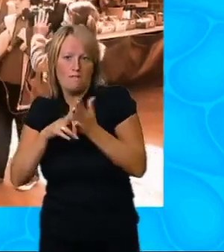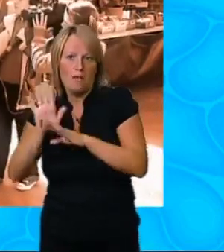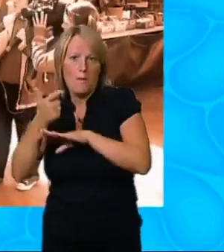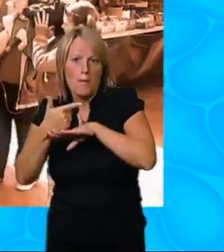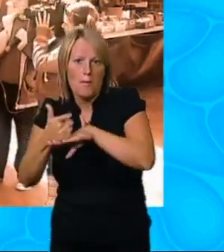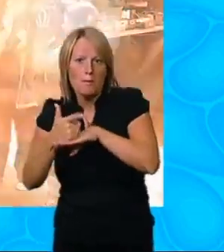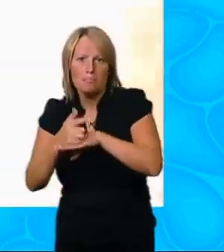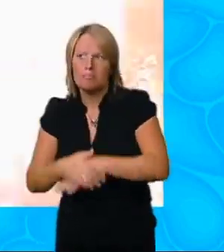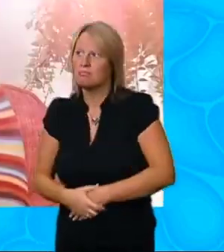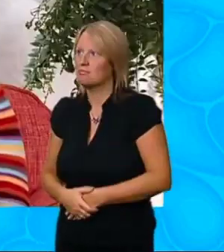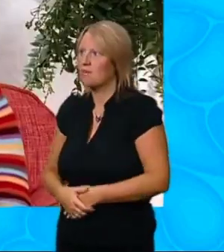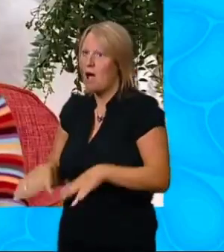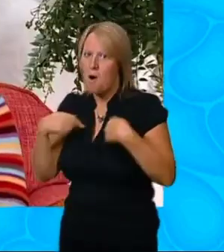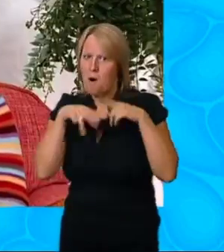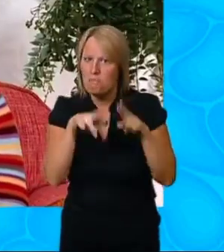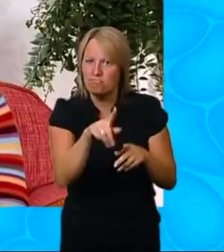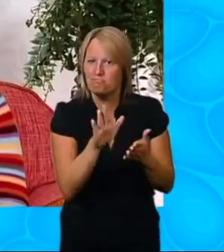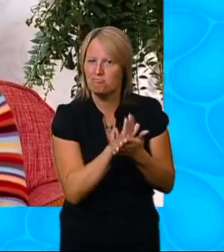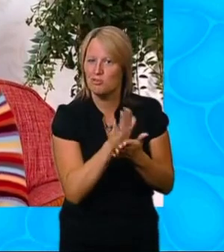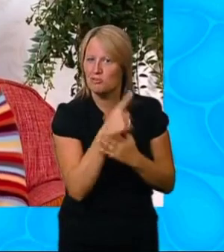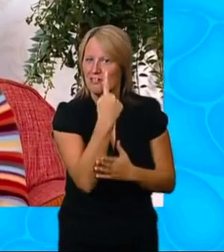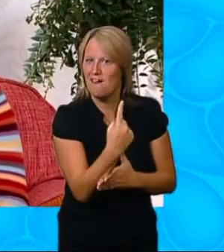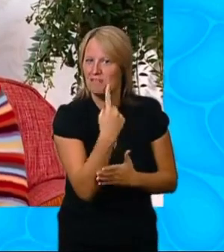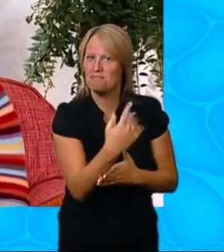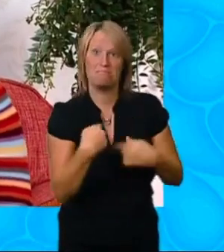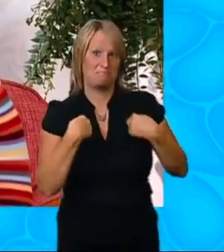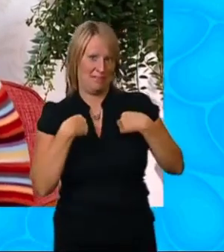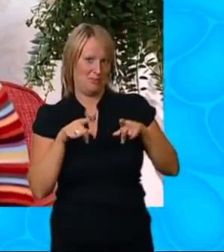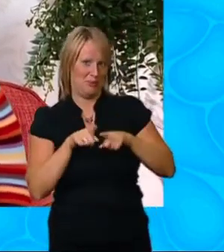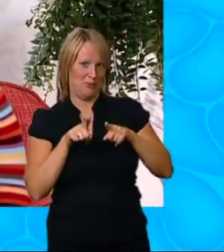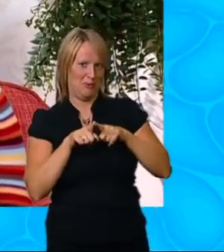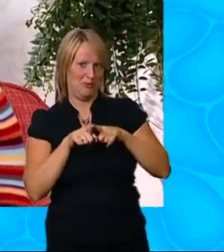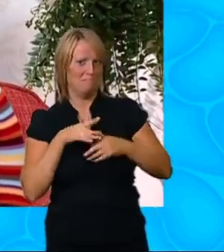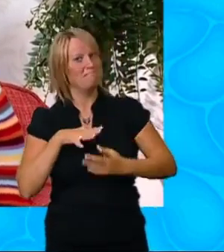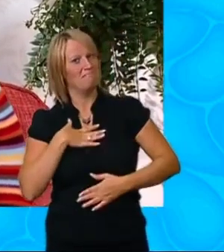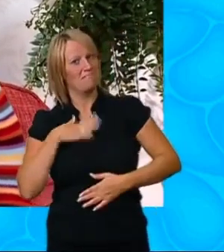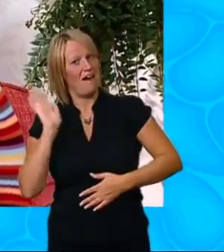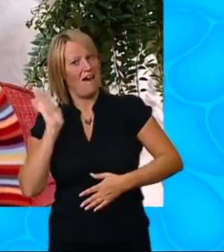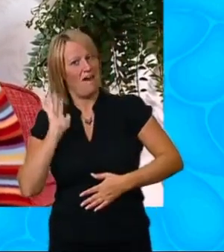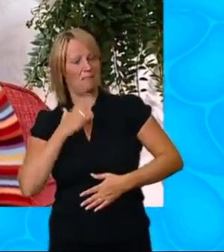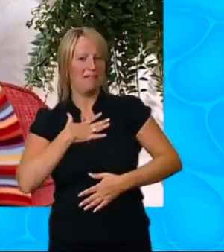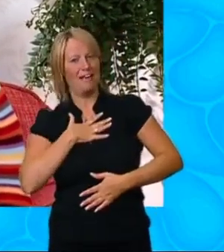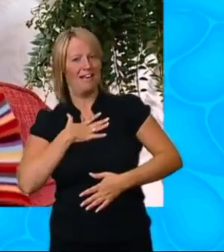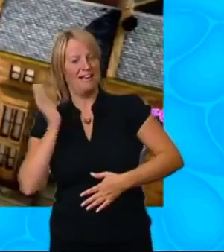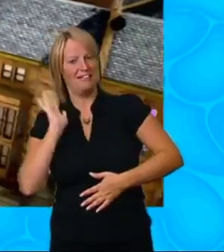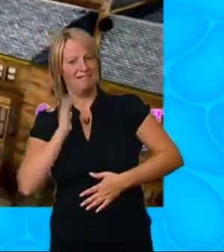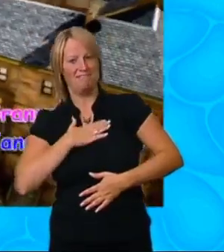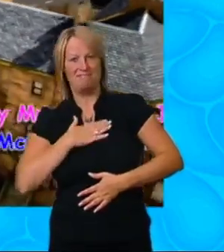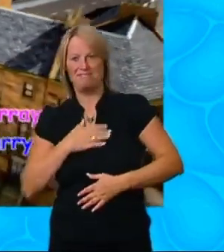John's film. I hope you enjoyed yourself. Me too. Bye-bye, honey pie. I love